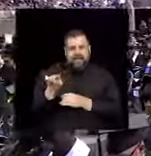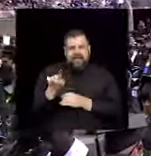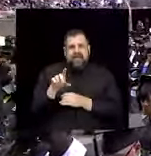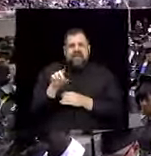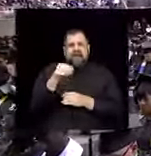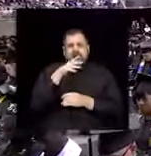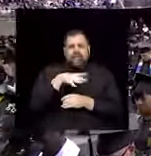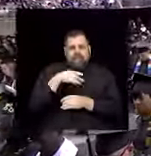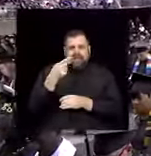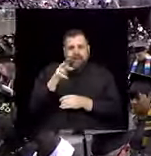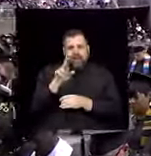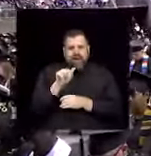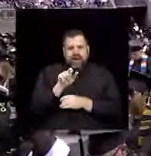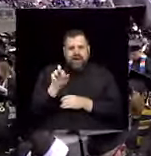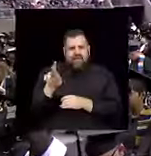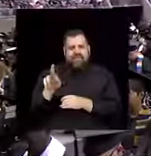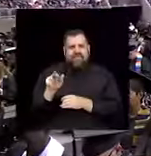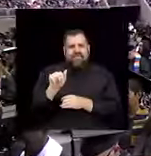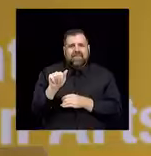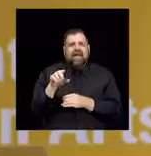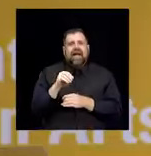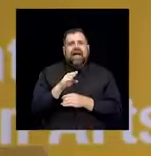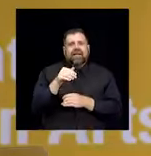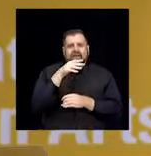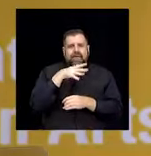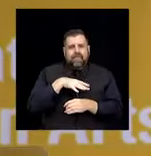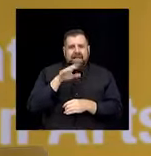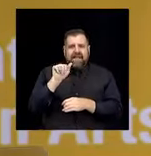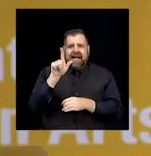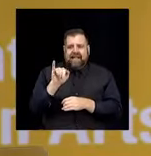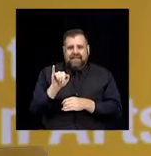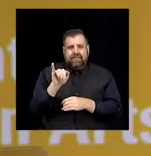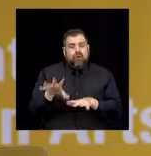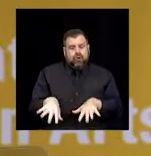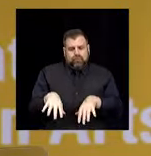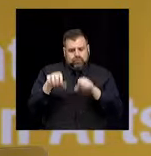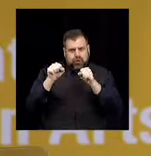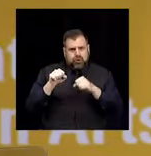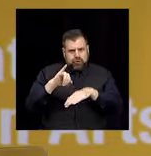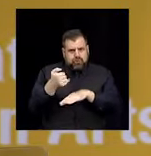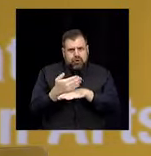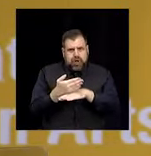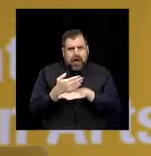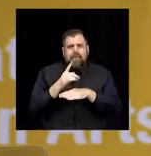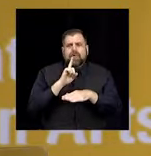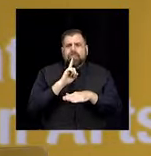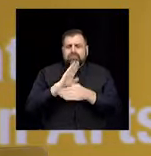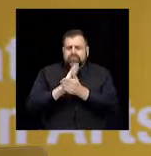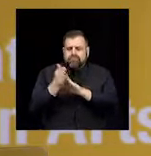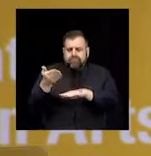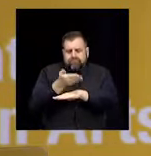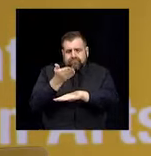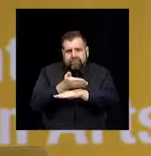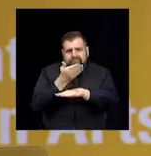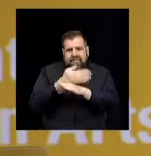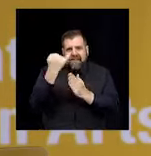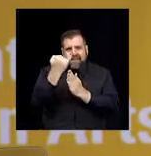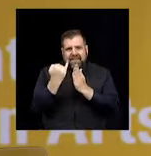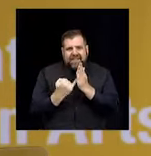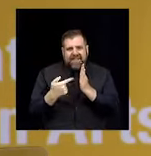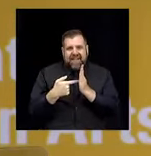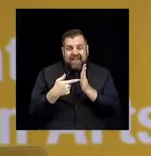and Fatin Ali Ani, who took on the task of contemporizing the HCC graduation mace. Did y'all see it when I